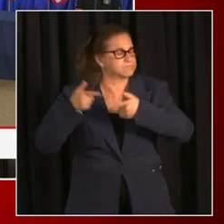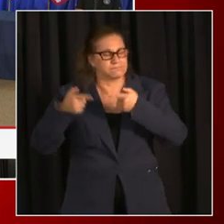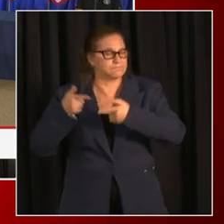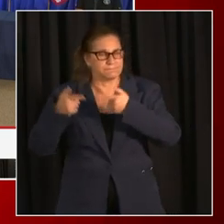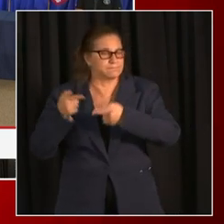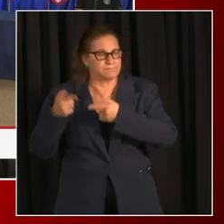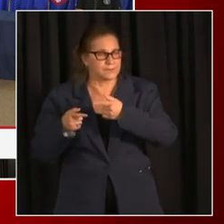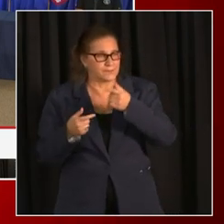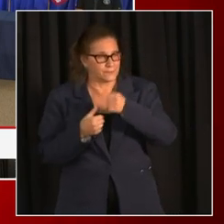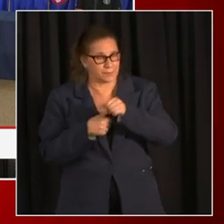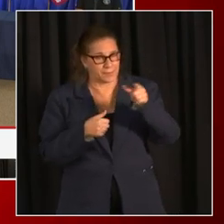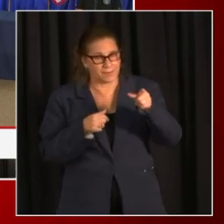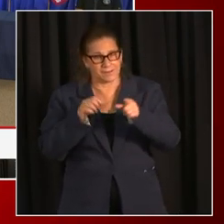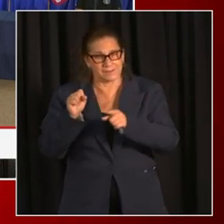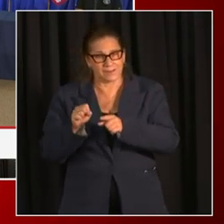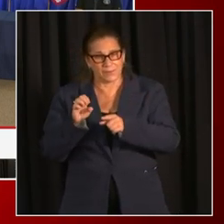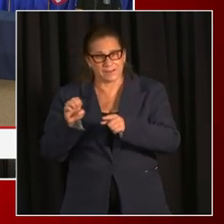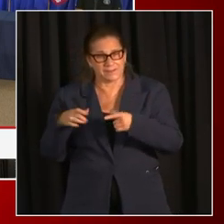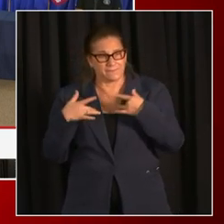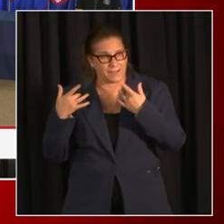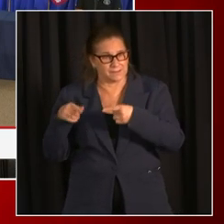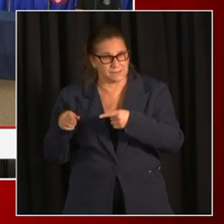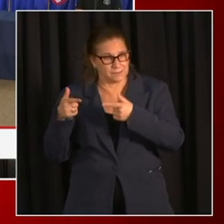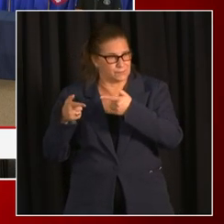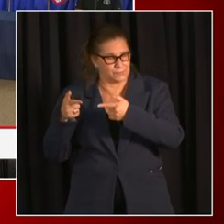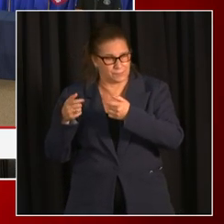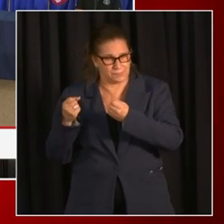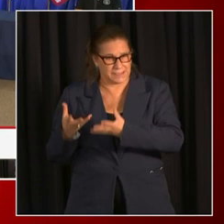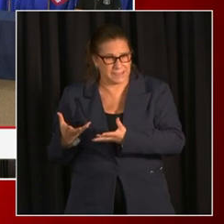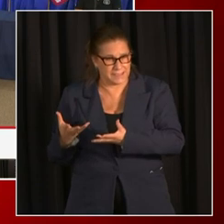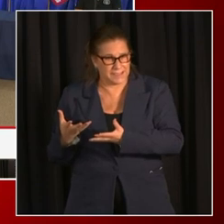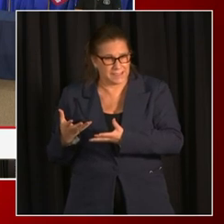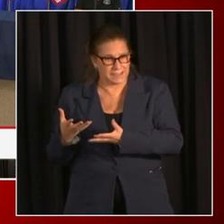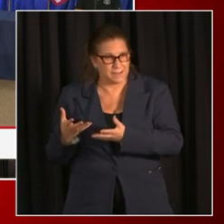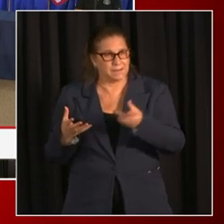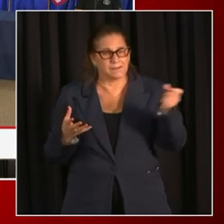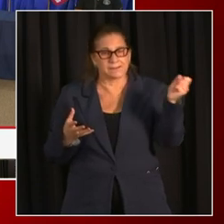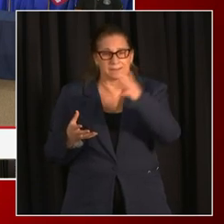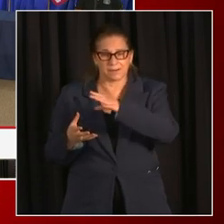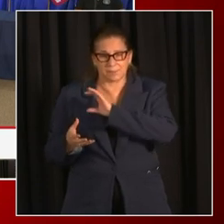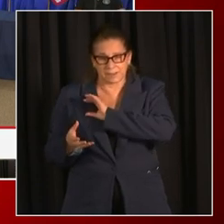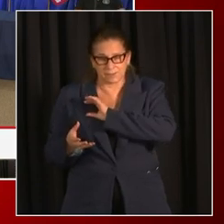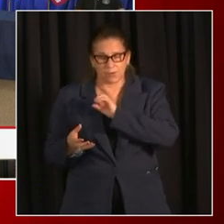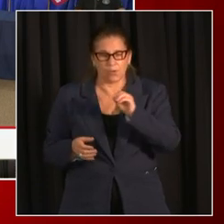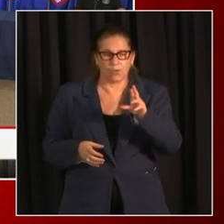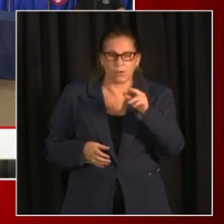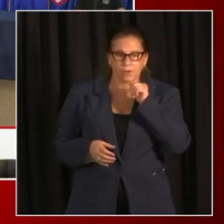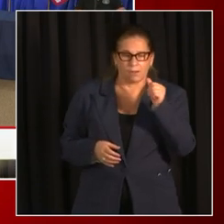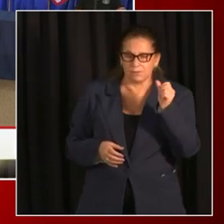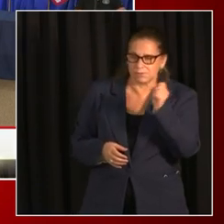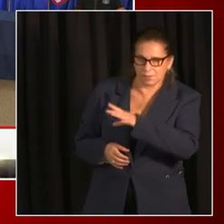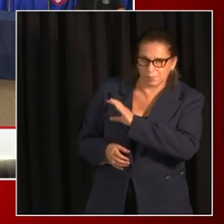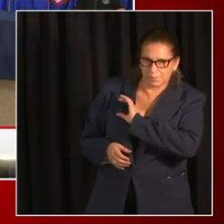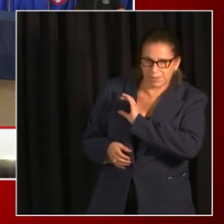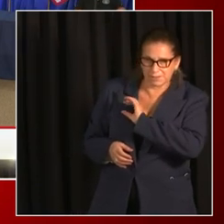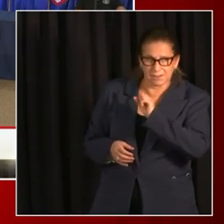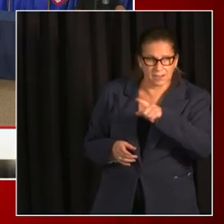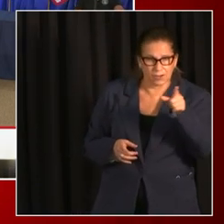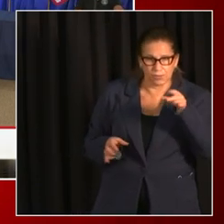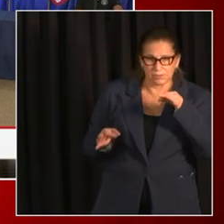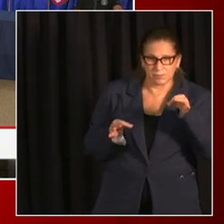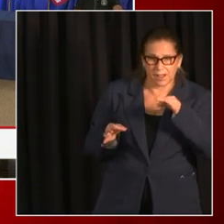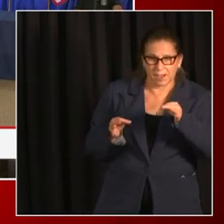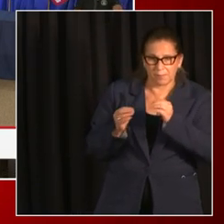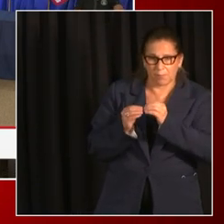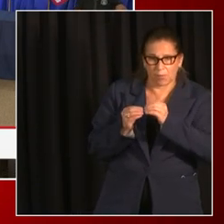DC. And in that conundrum, you mentioned sending police versus not sending police. Can you talk about, given this,